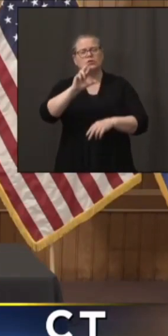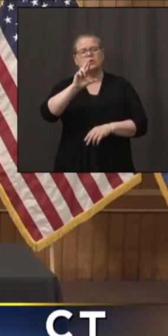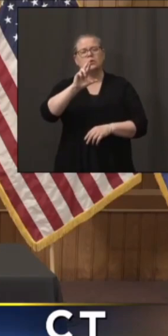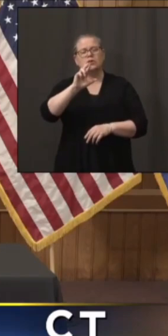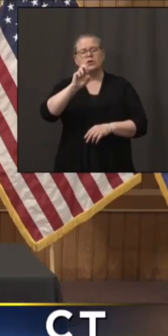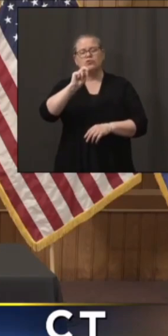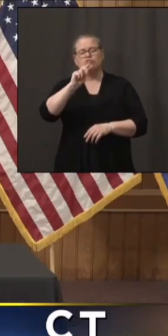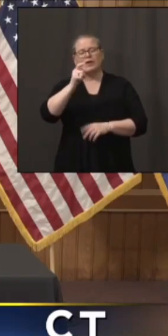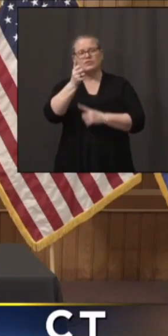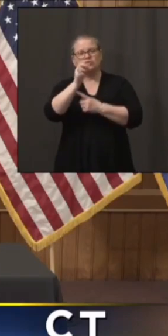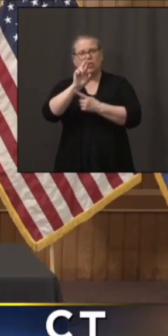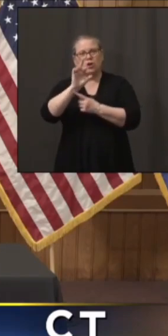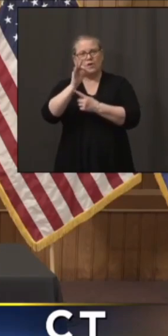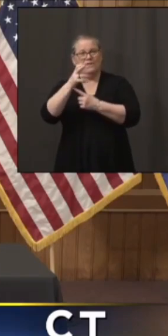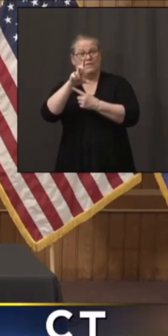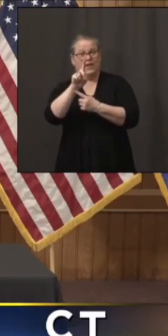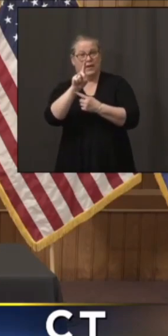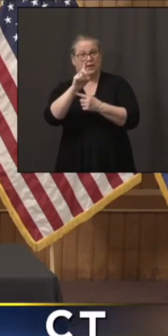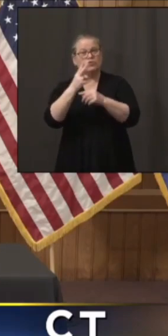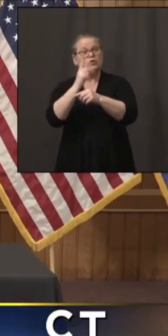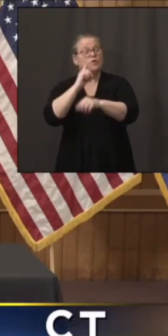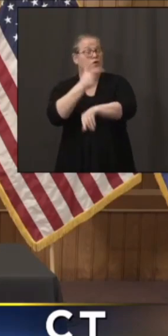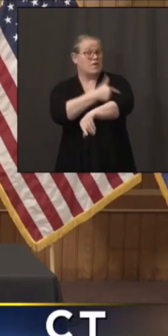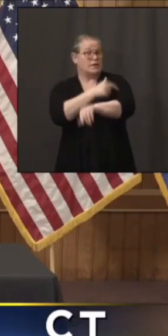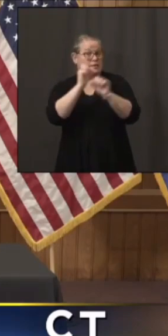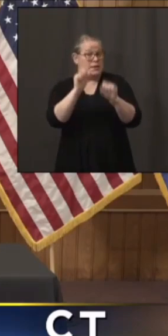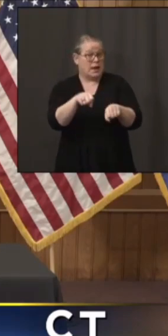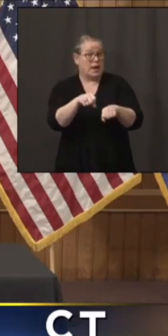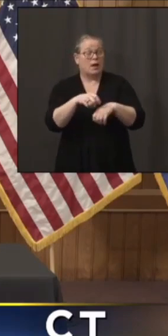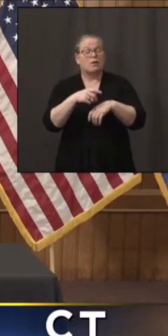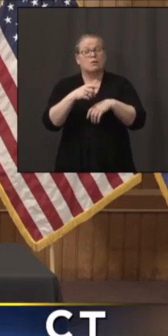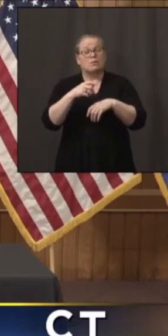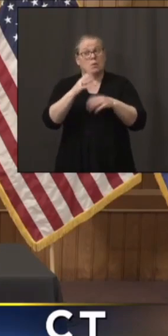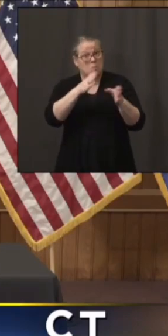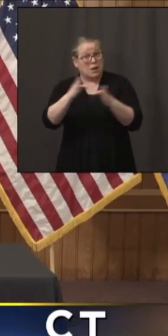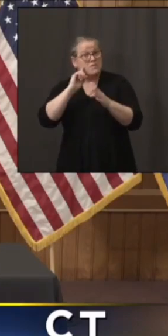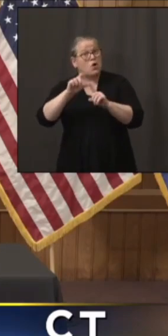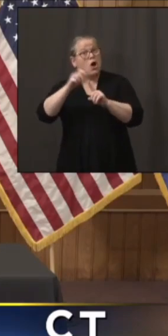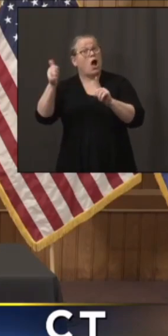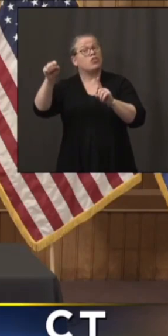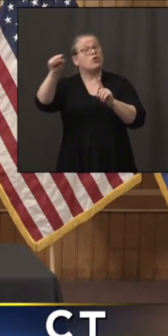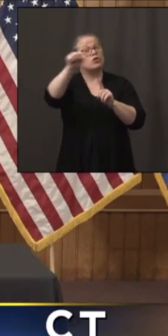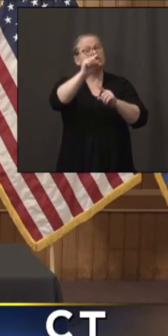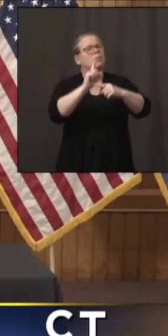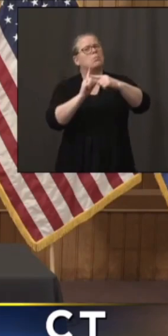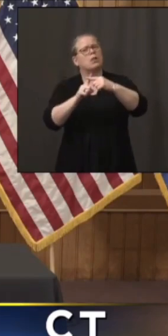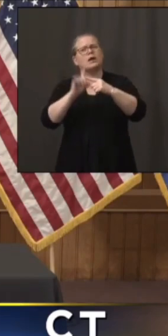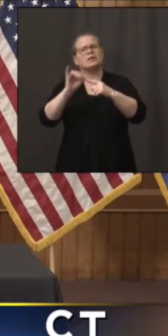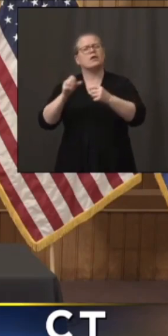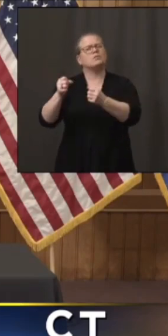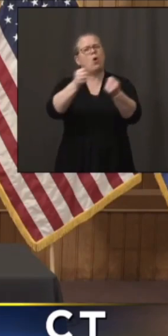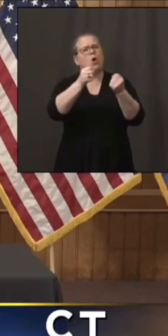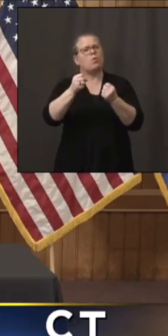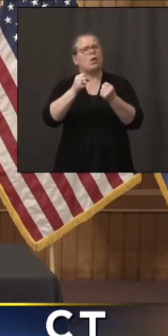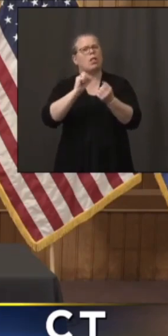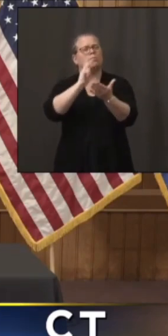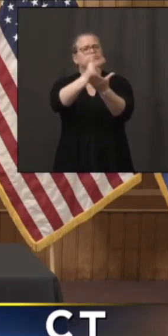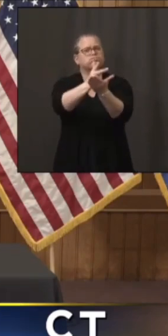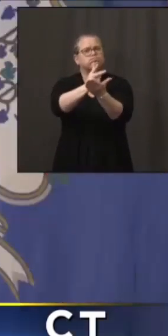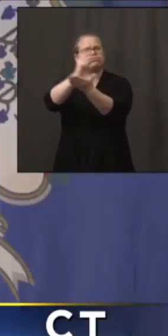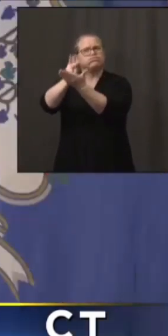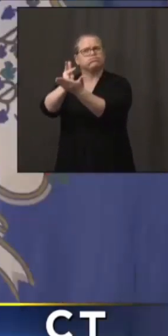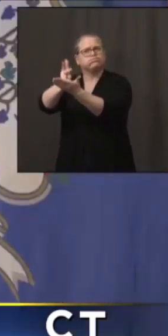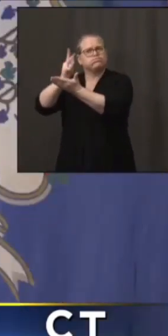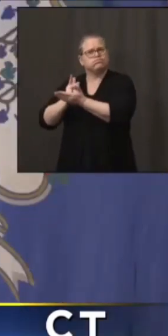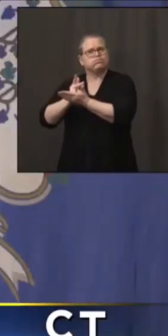site. Will there be other ones around the state, and where will these mobile units be located? There will be others around